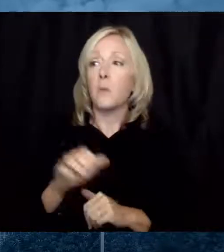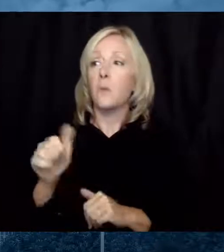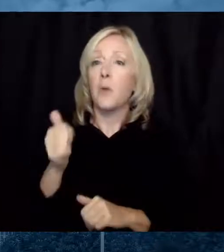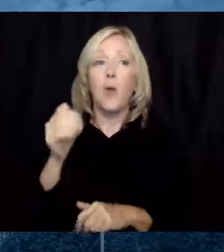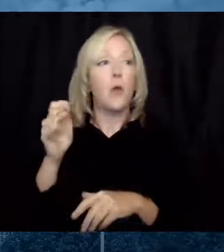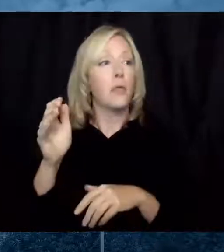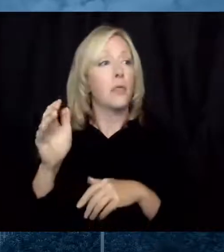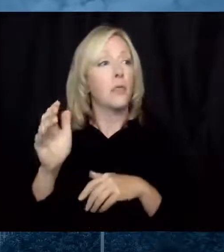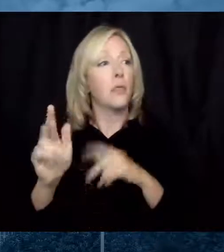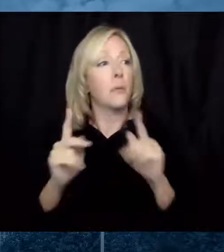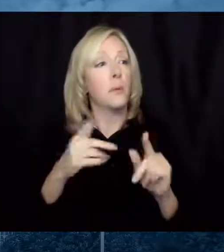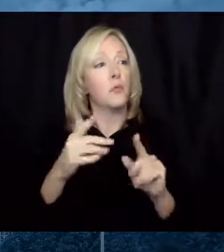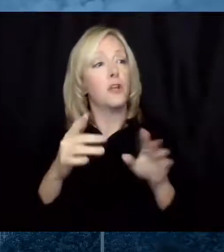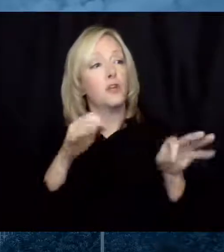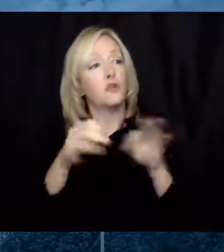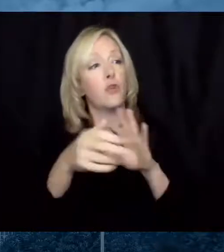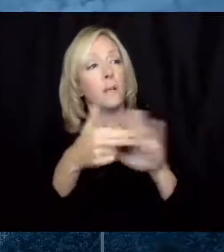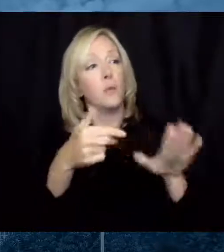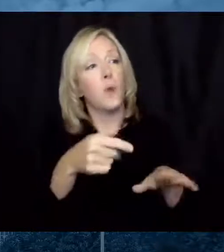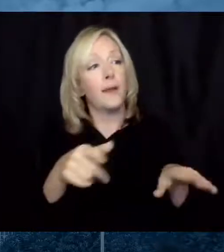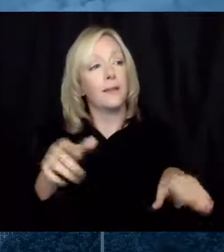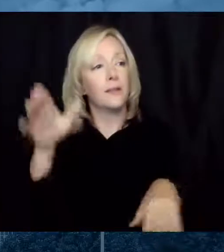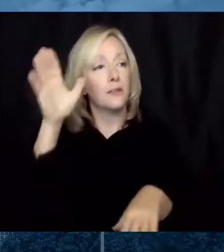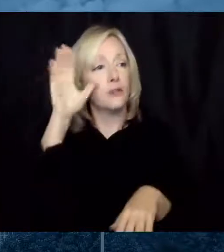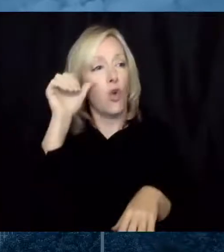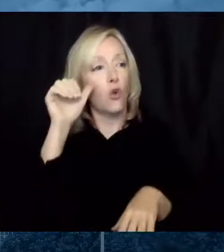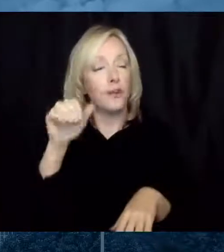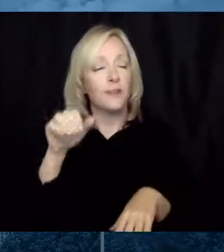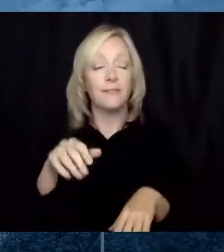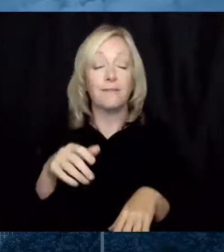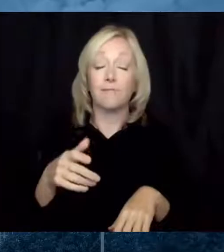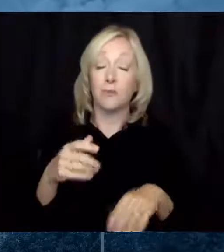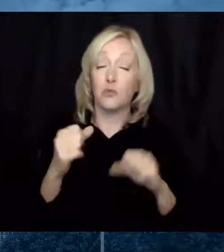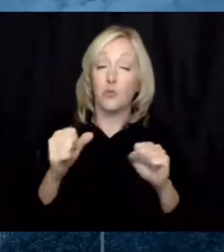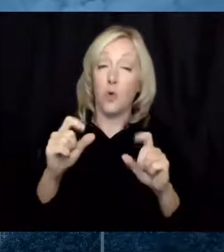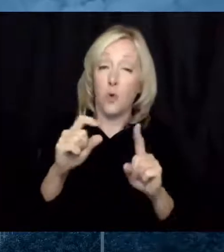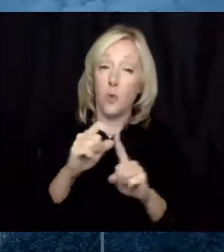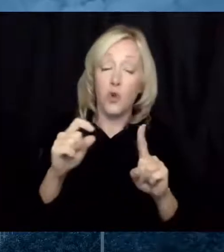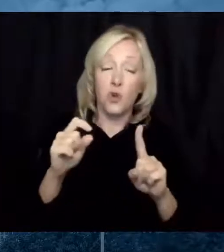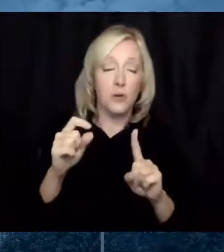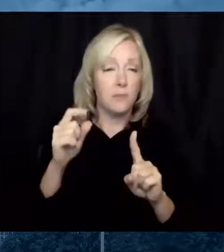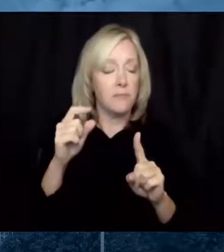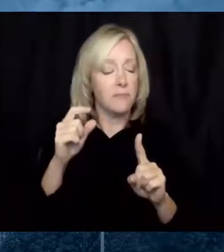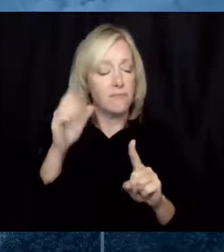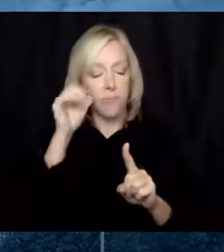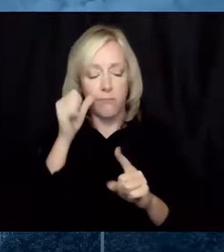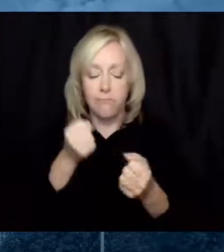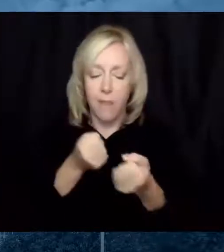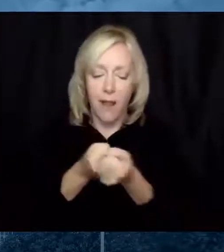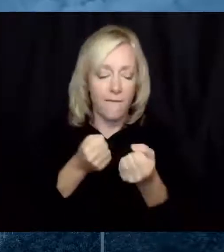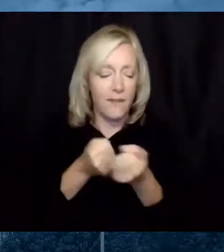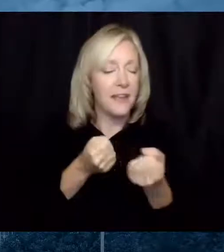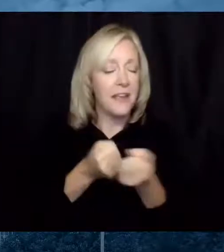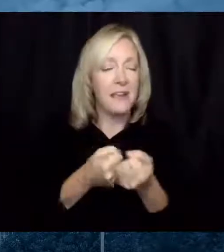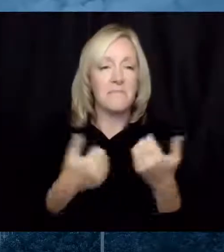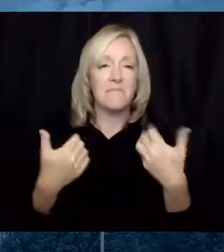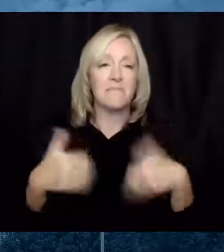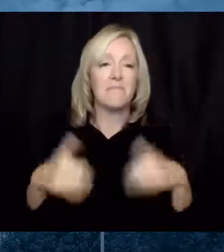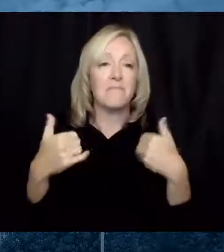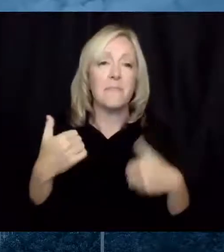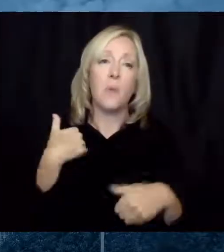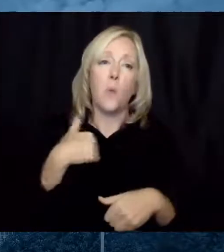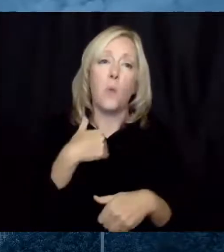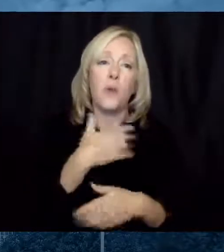I don't think that's strong enough term for your advocacy, but we certainly appreciate